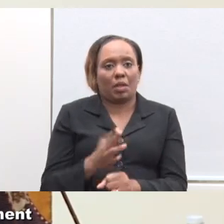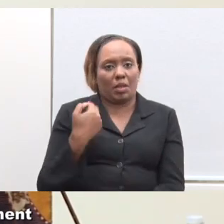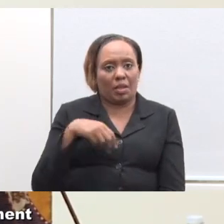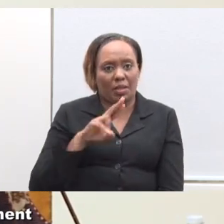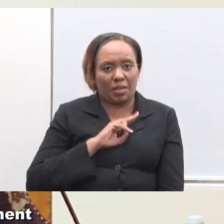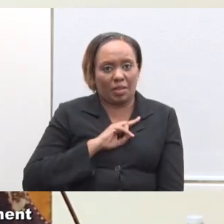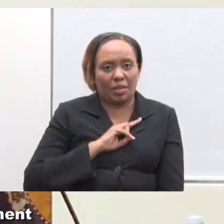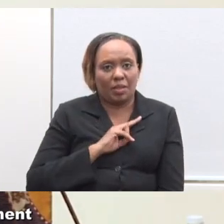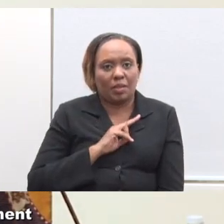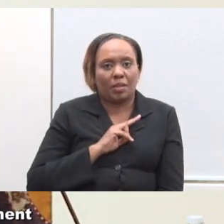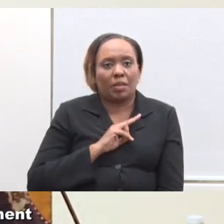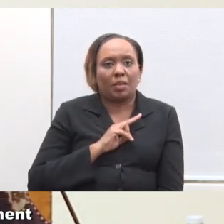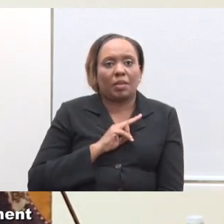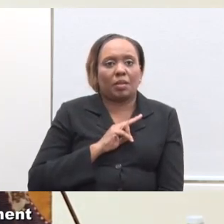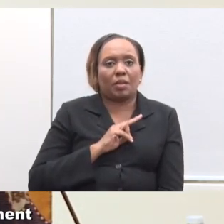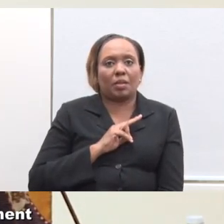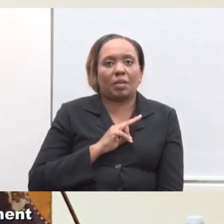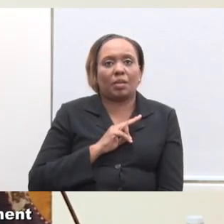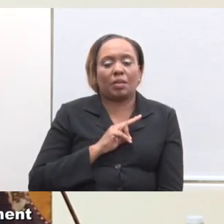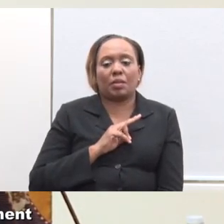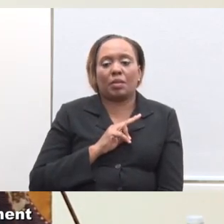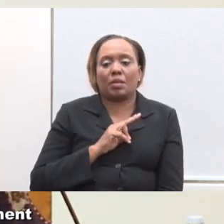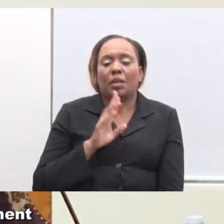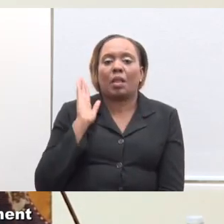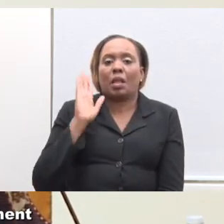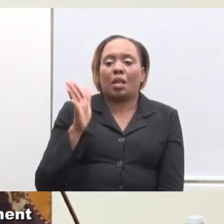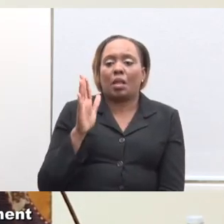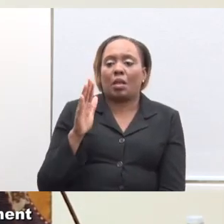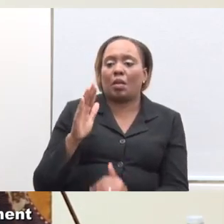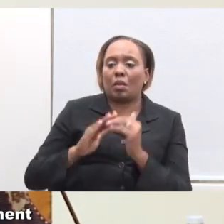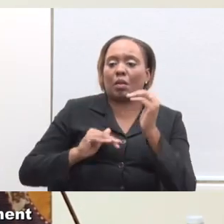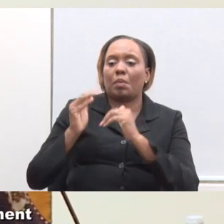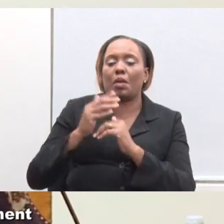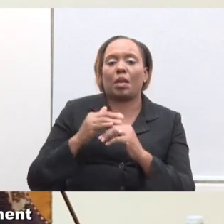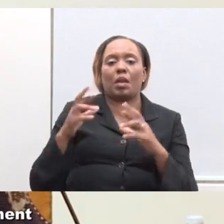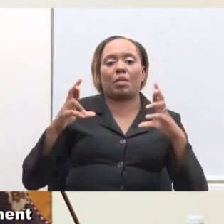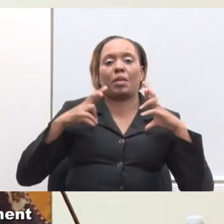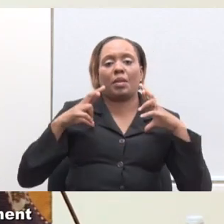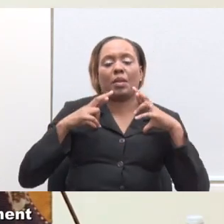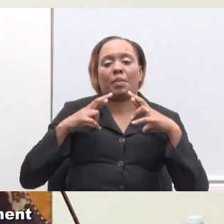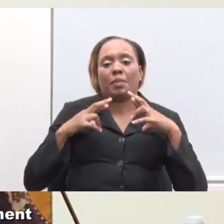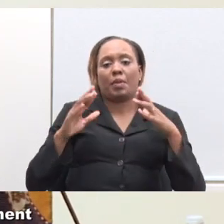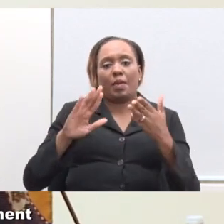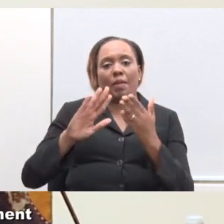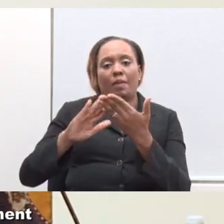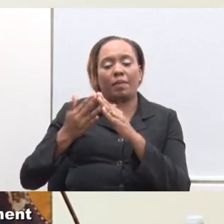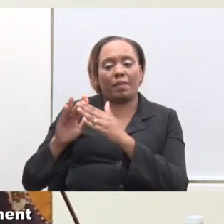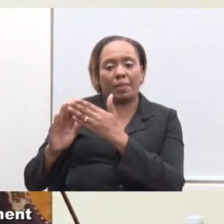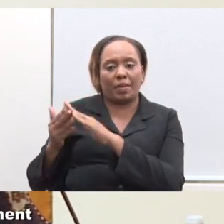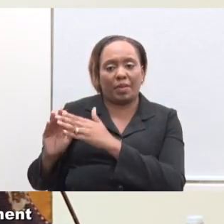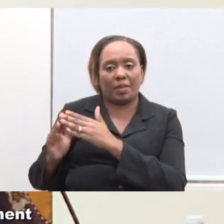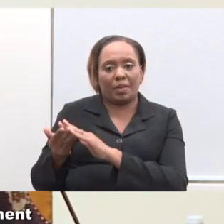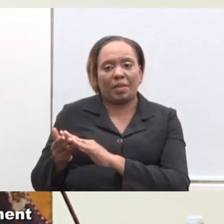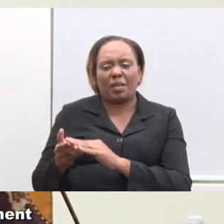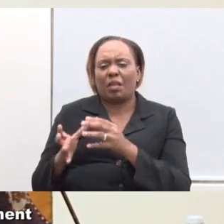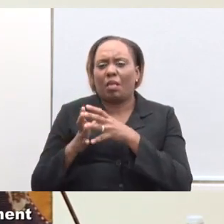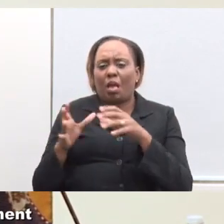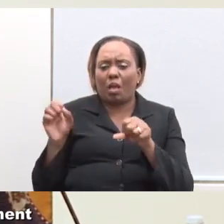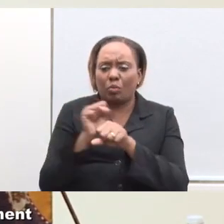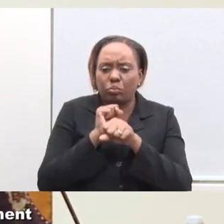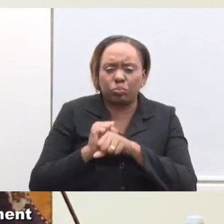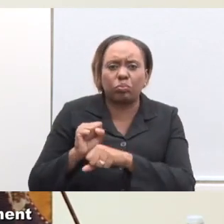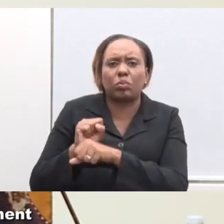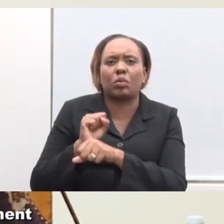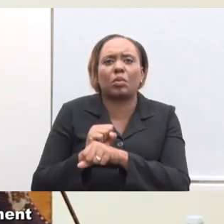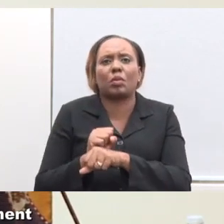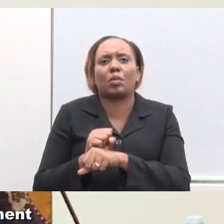assurance that their retirement village project, having done massive earthworks in the course of the last year, that they will now be